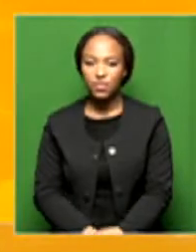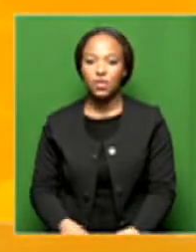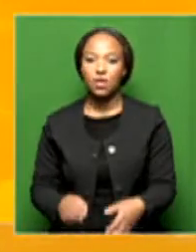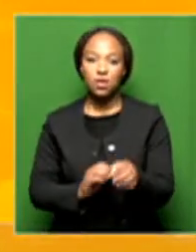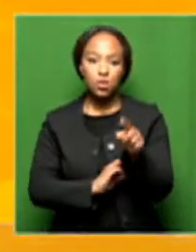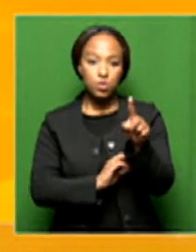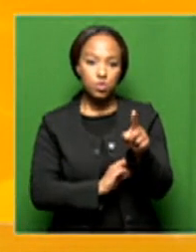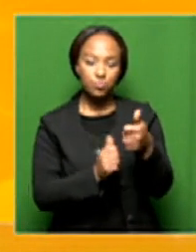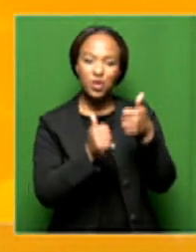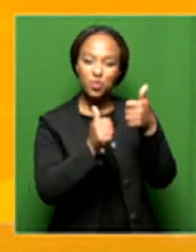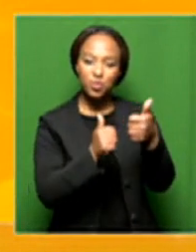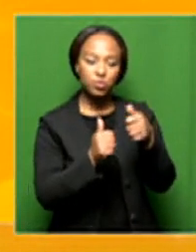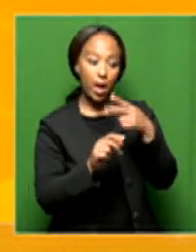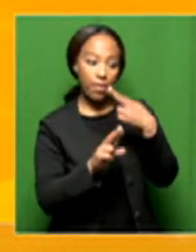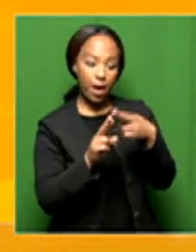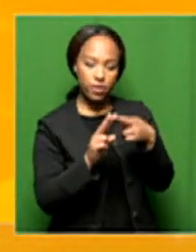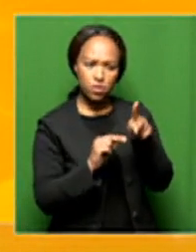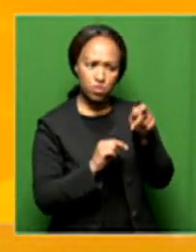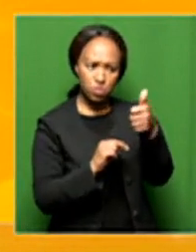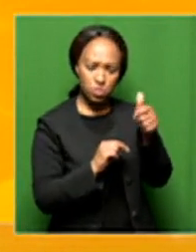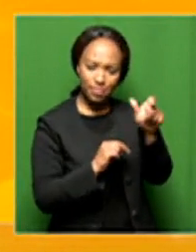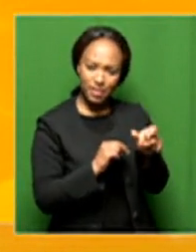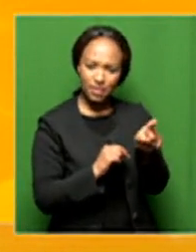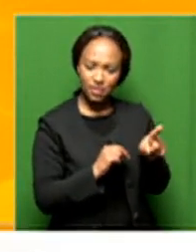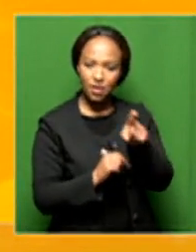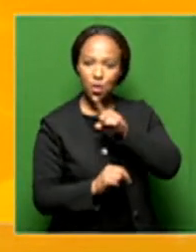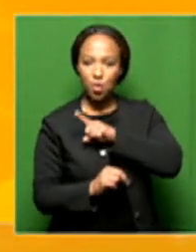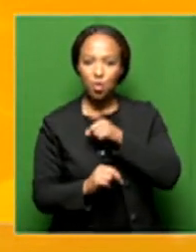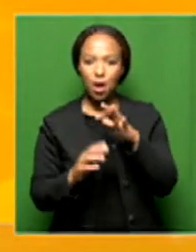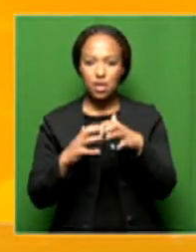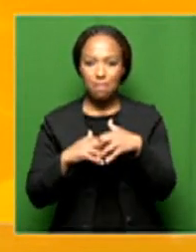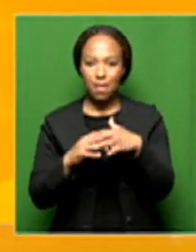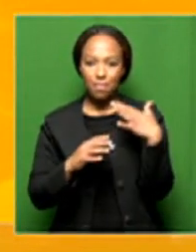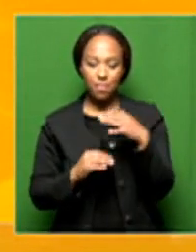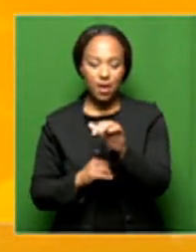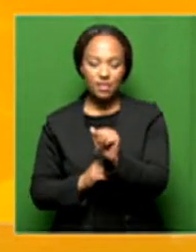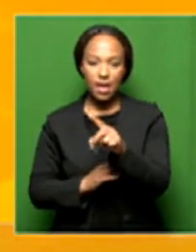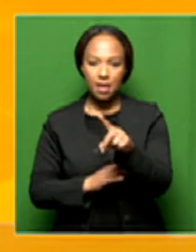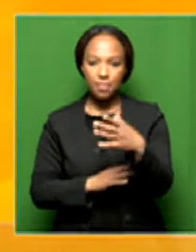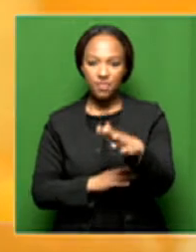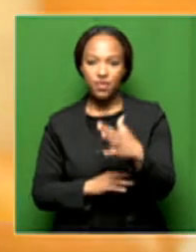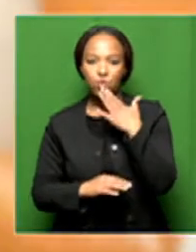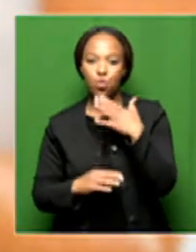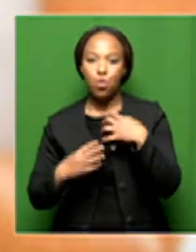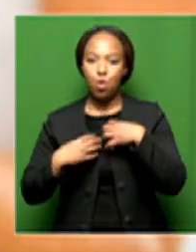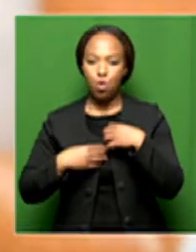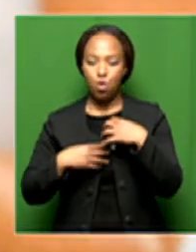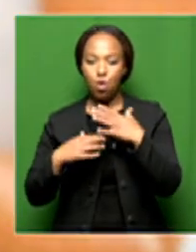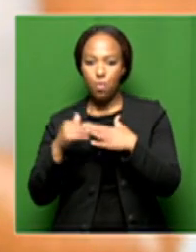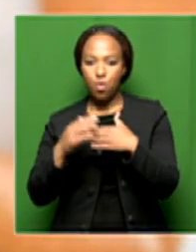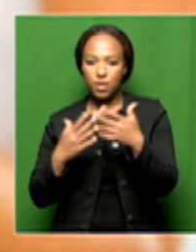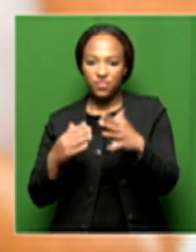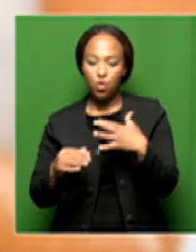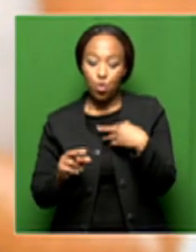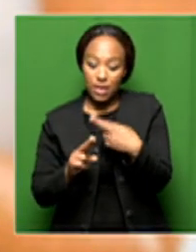Are you a good tenant or not? Well, a new locally created application for rental agents, property owners and tenants